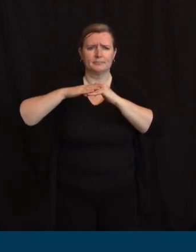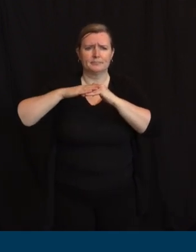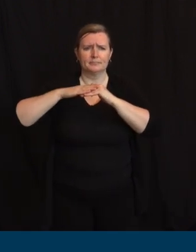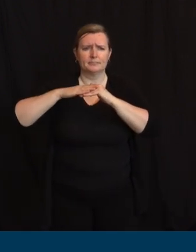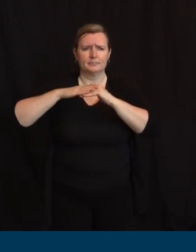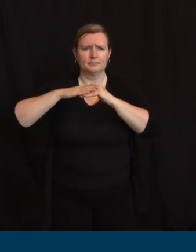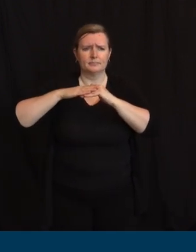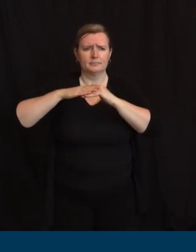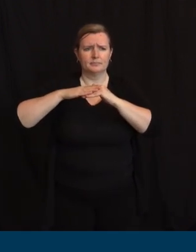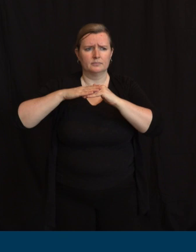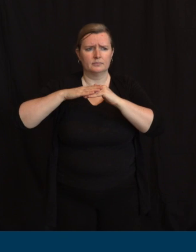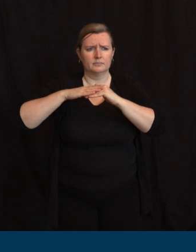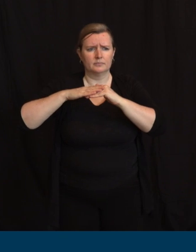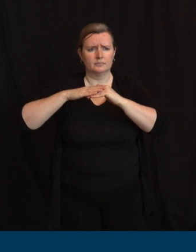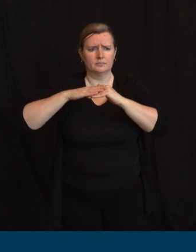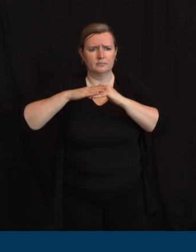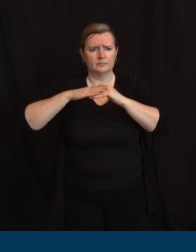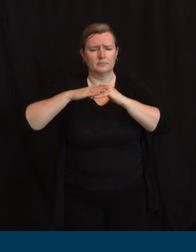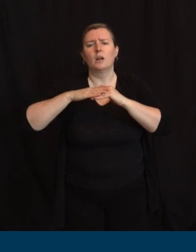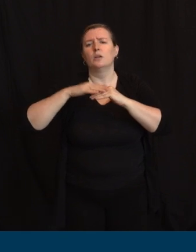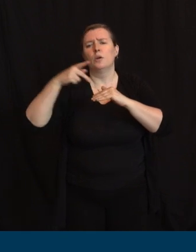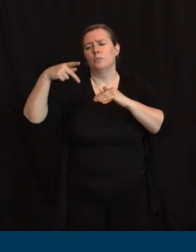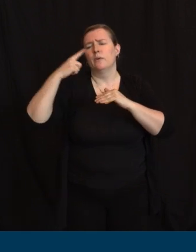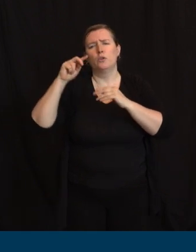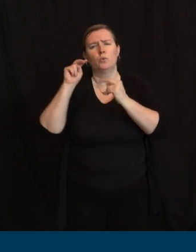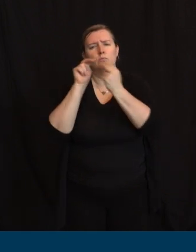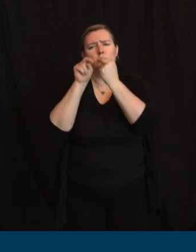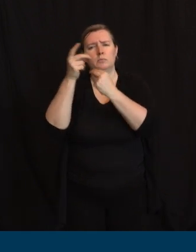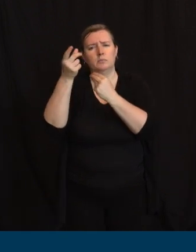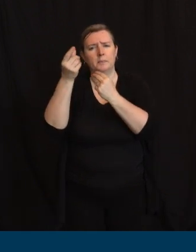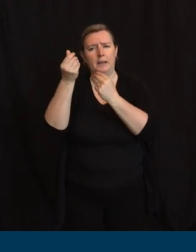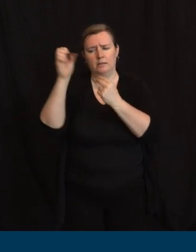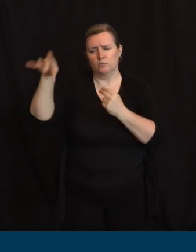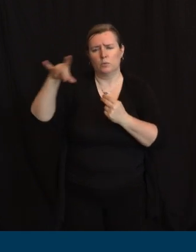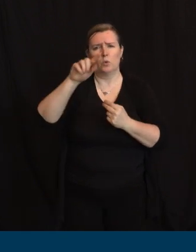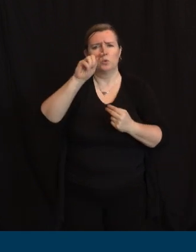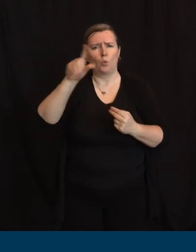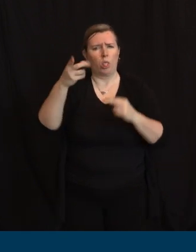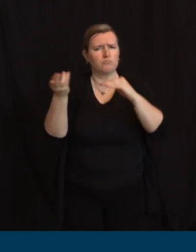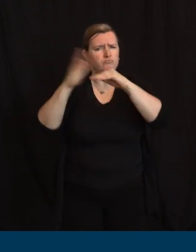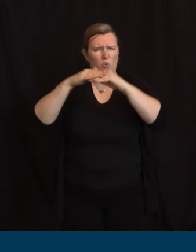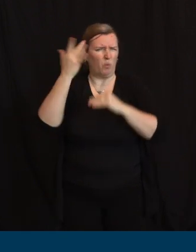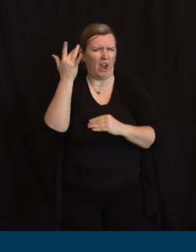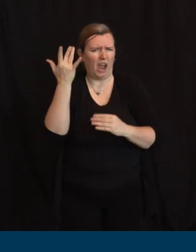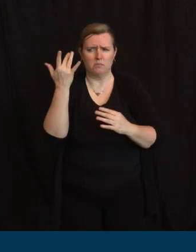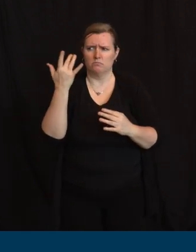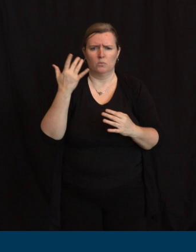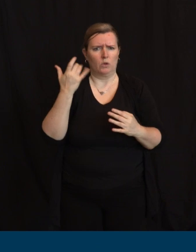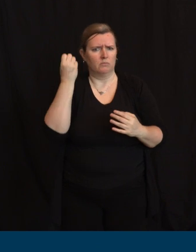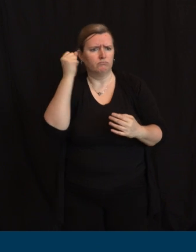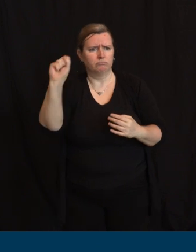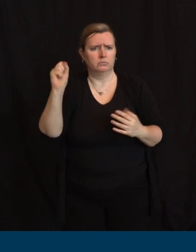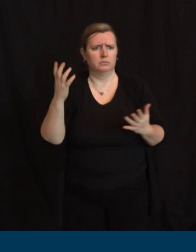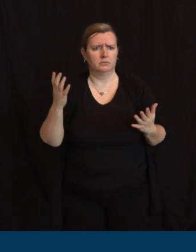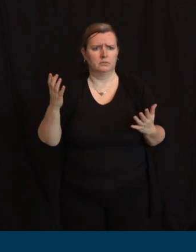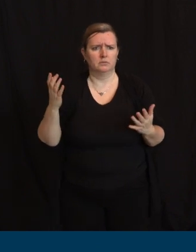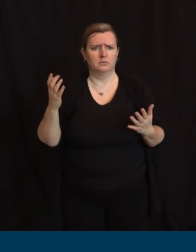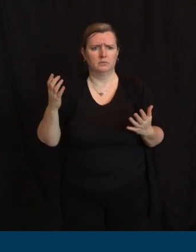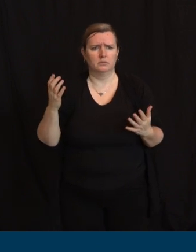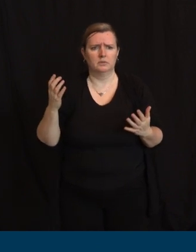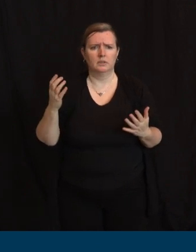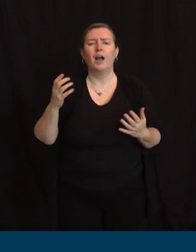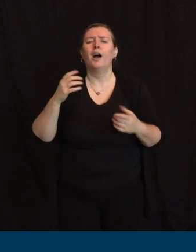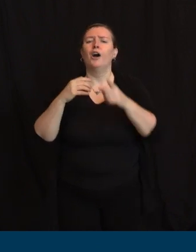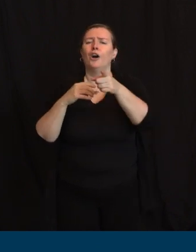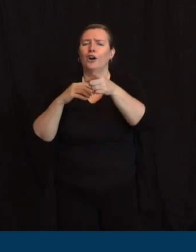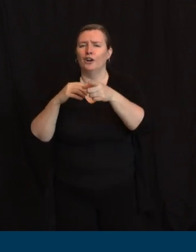the former, I hadn't heard it, but I saw that play out in Michigan, I think yesterday, at the state capitol. And I would just say to folks this, and